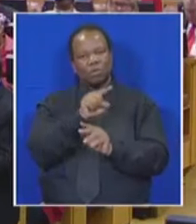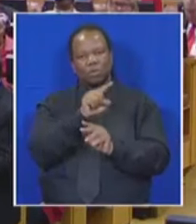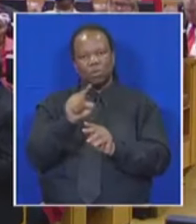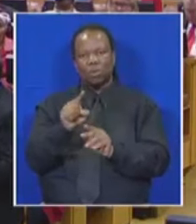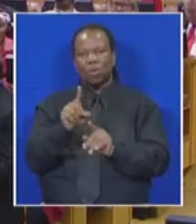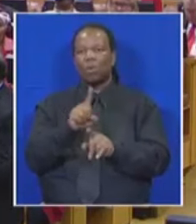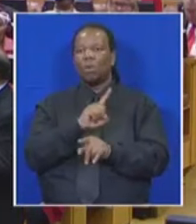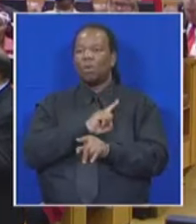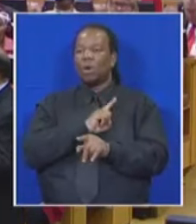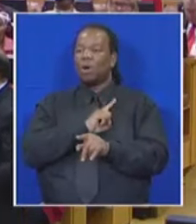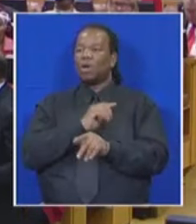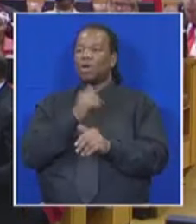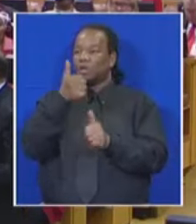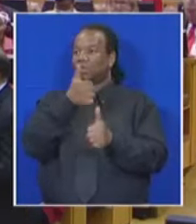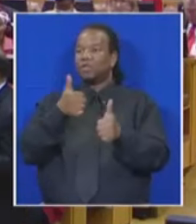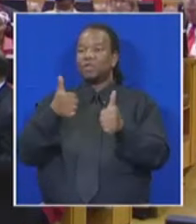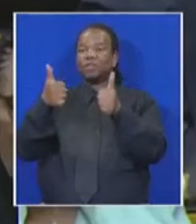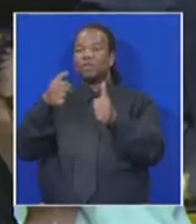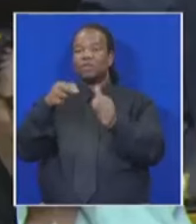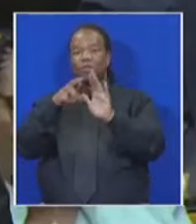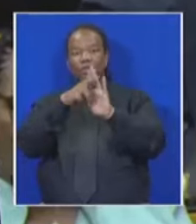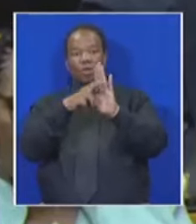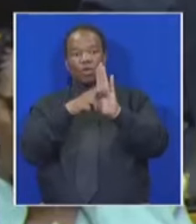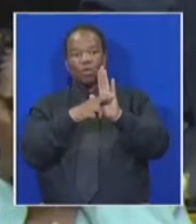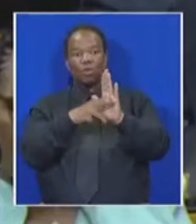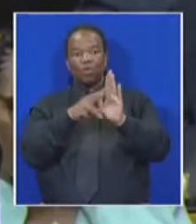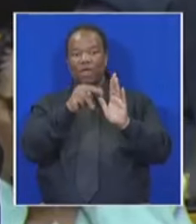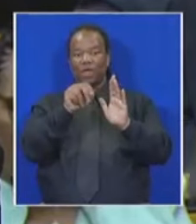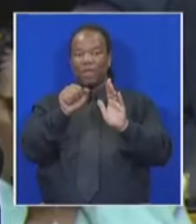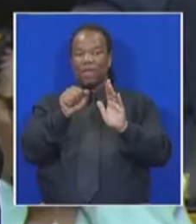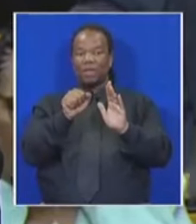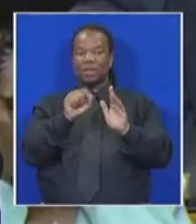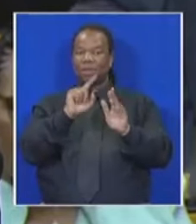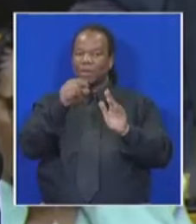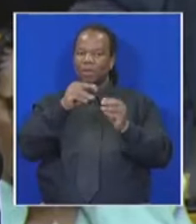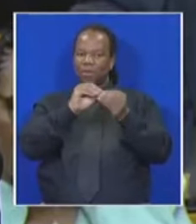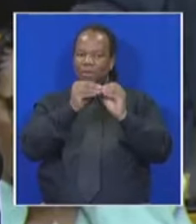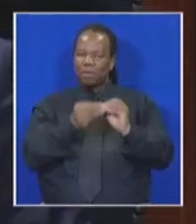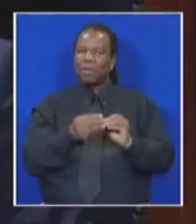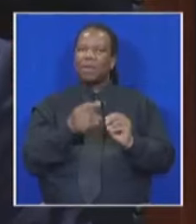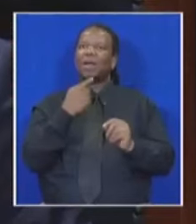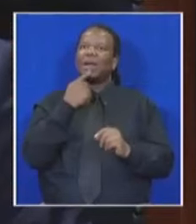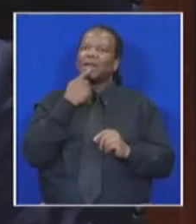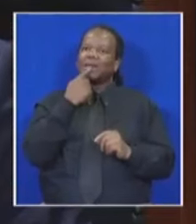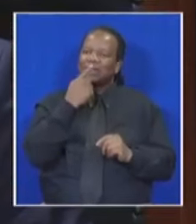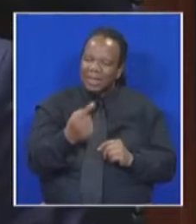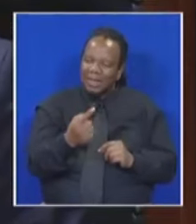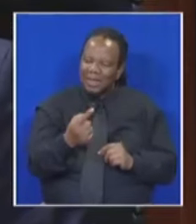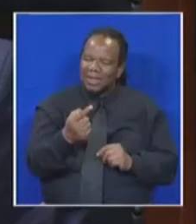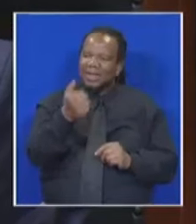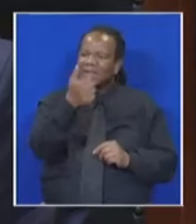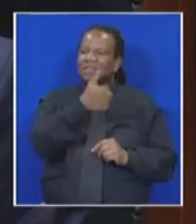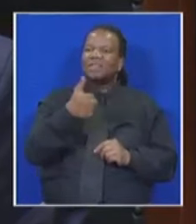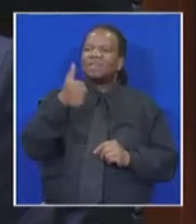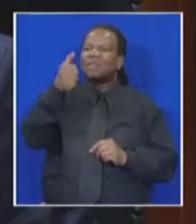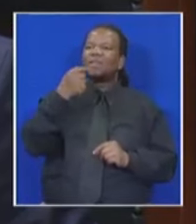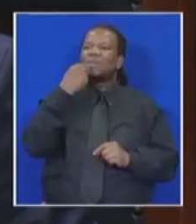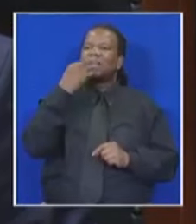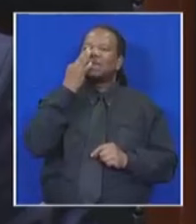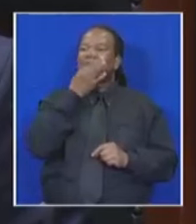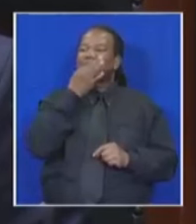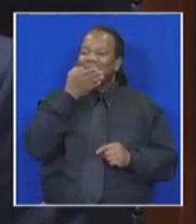have any power to amend any rule of this House. Honorable Chief Whip, I said Chief Whips must say and express itself